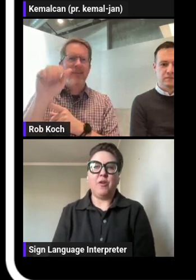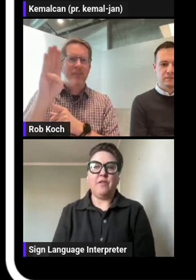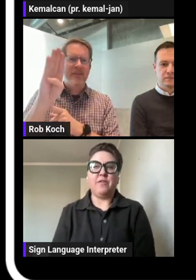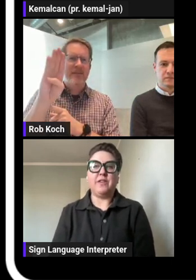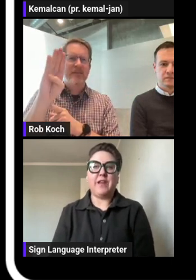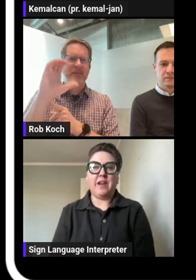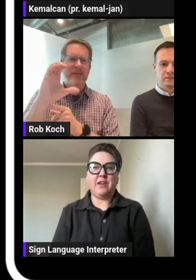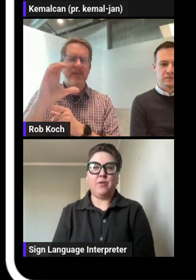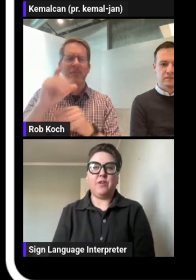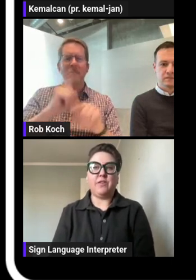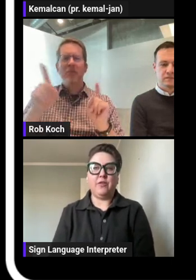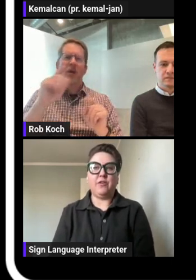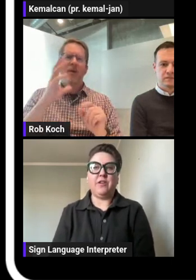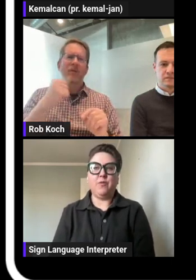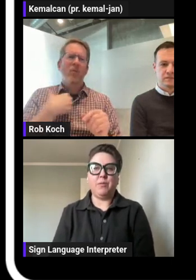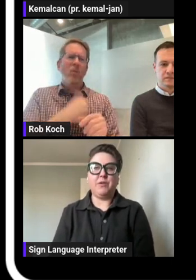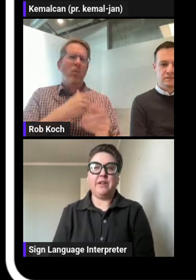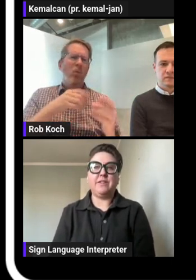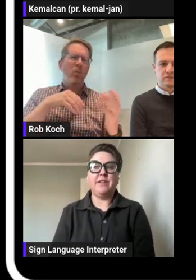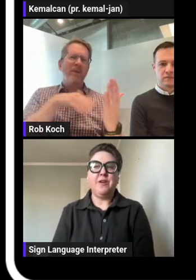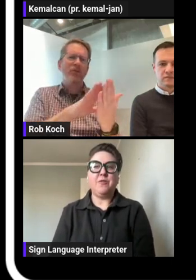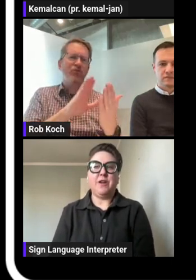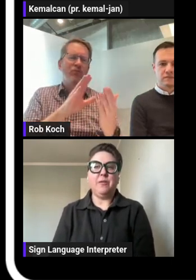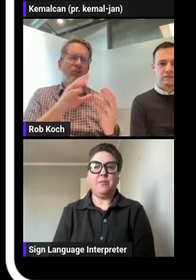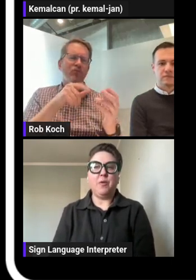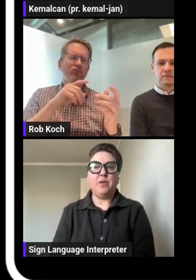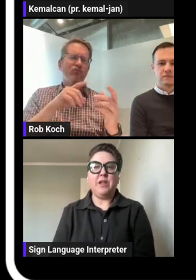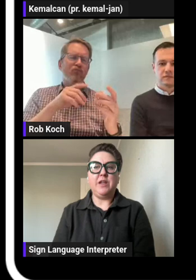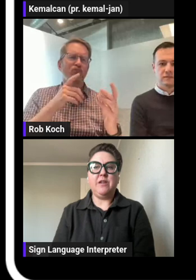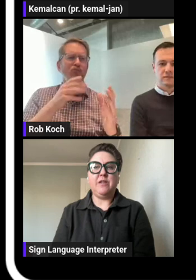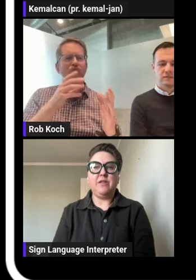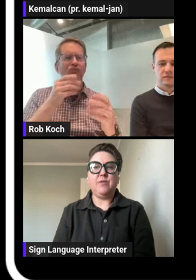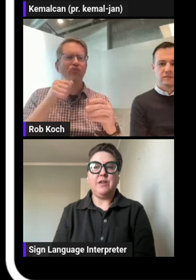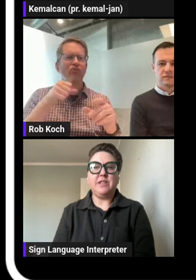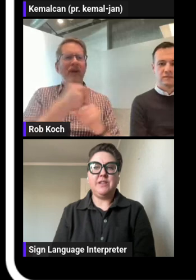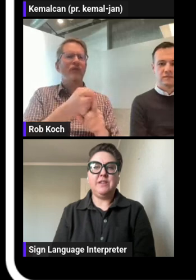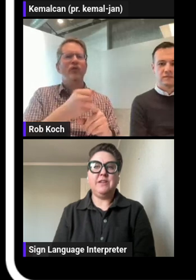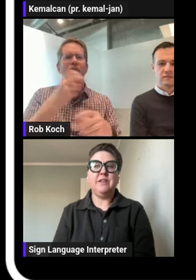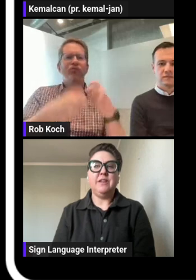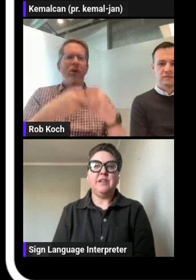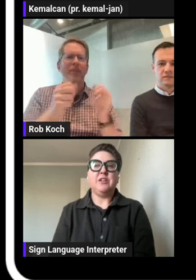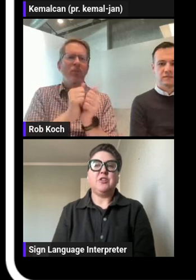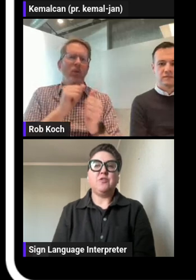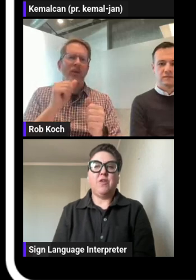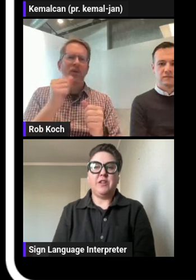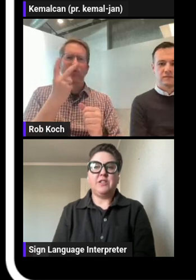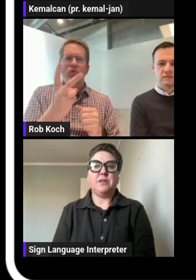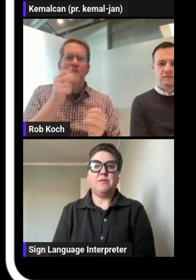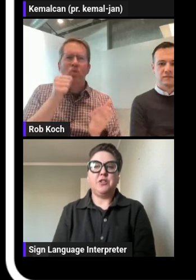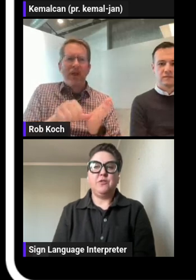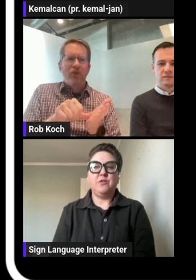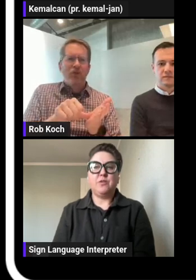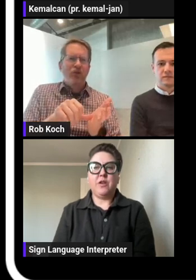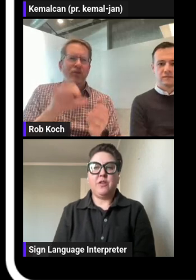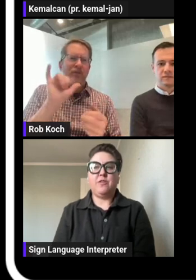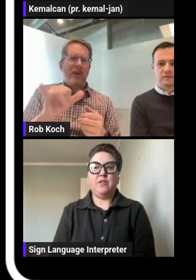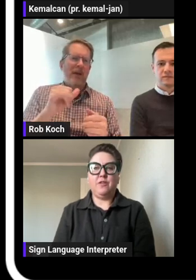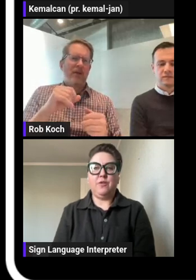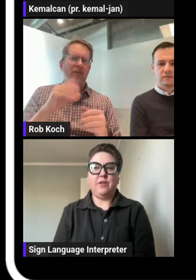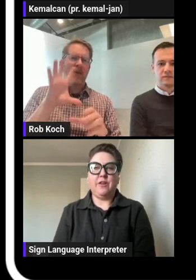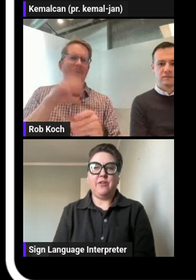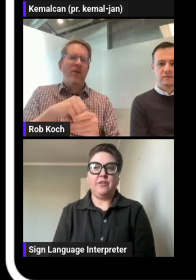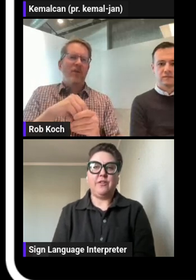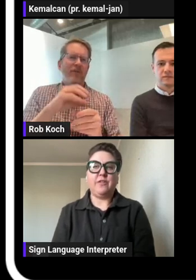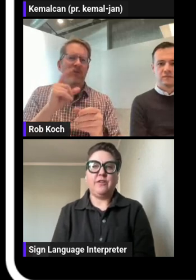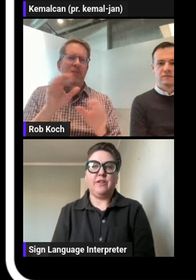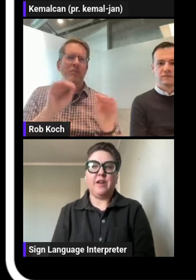and more of the static where it's literally in one place, right? But we did run into some issues with the